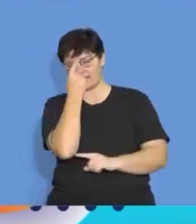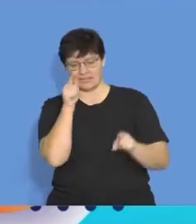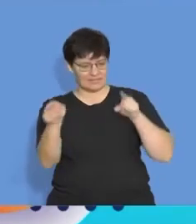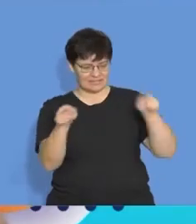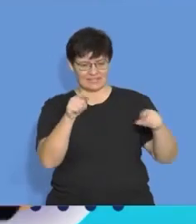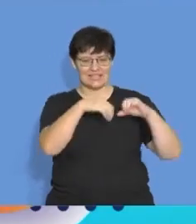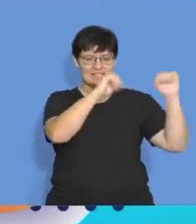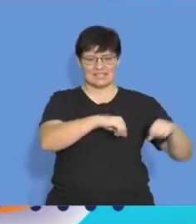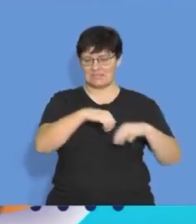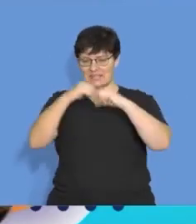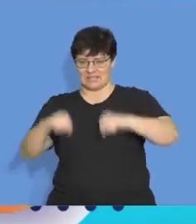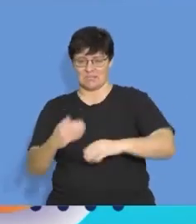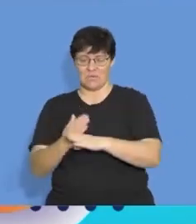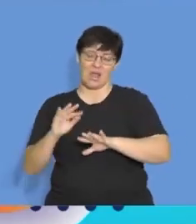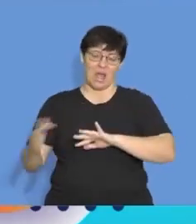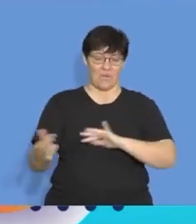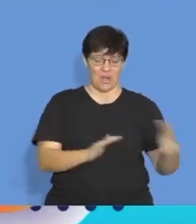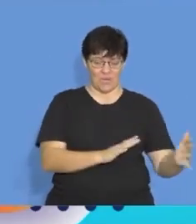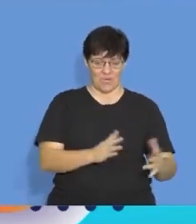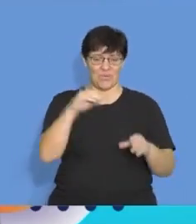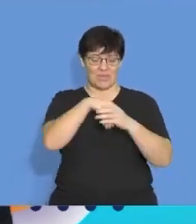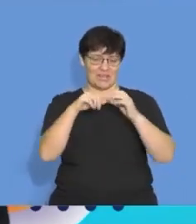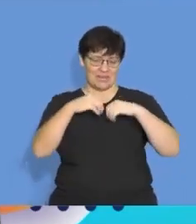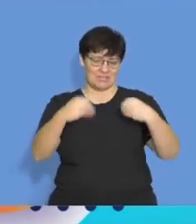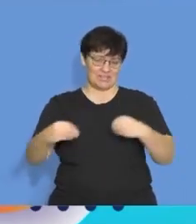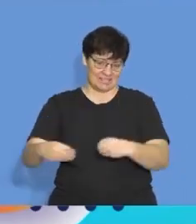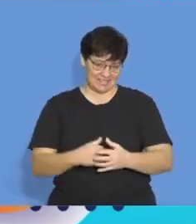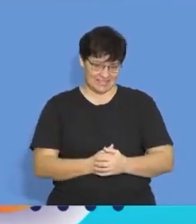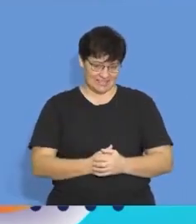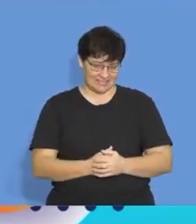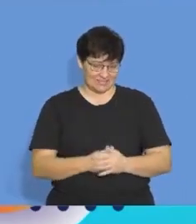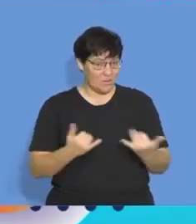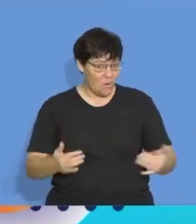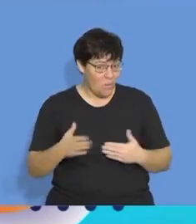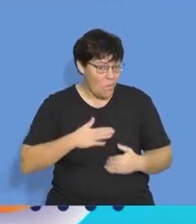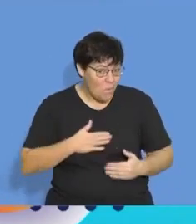two systems operate in a business scenario. Right? You want to